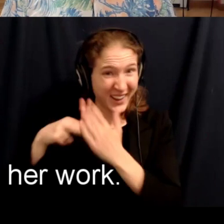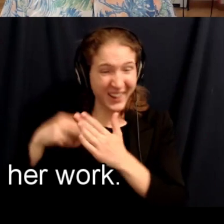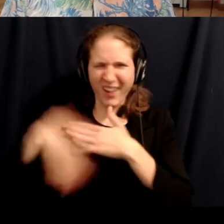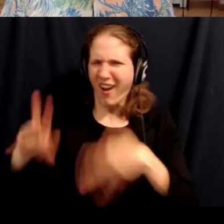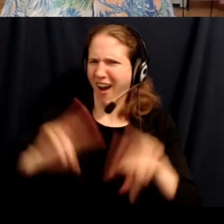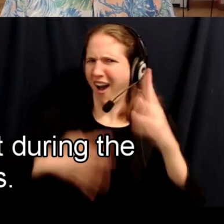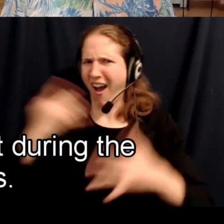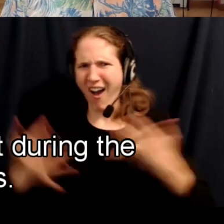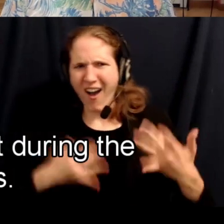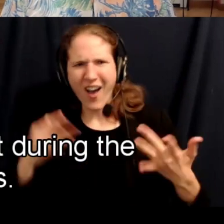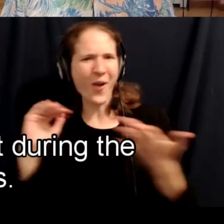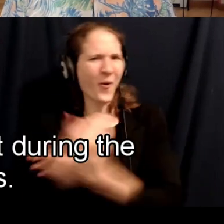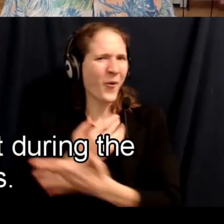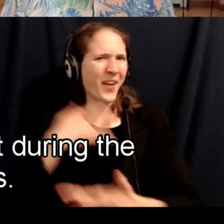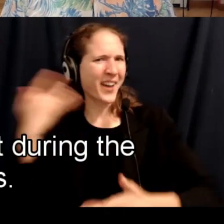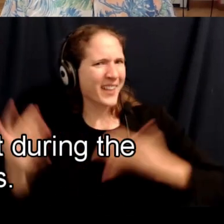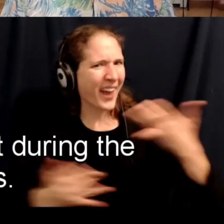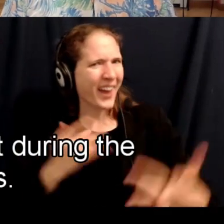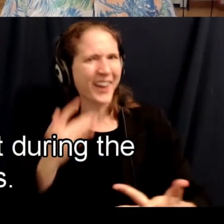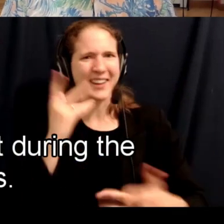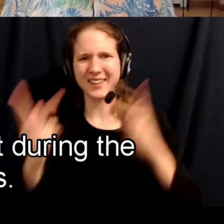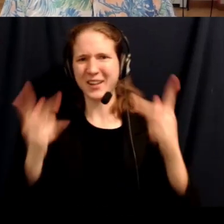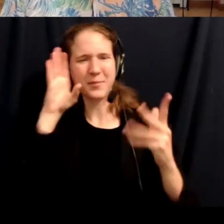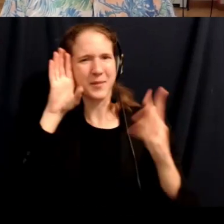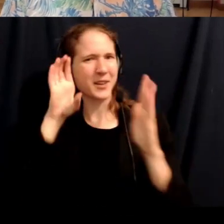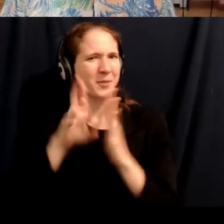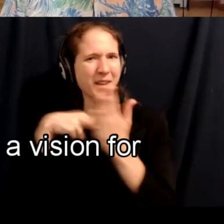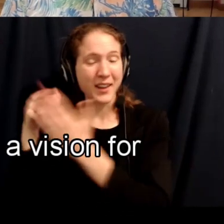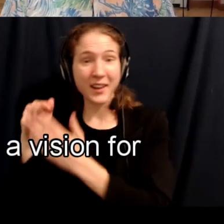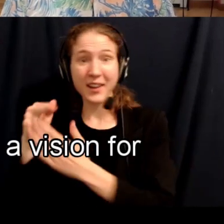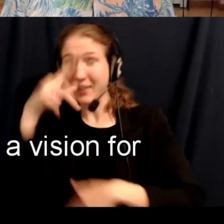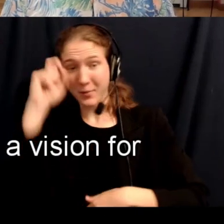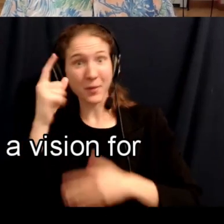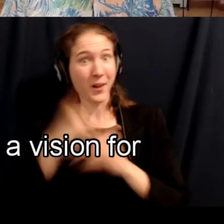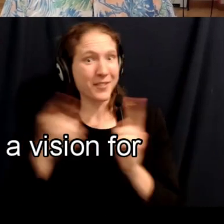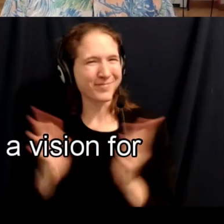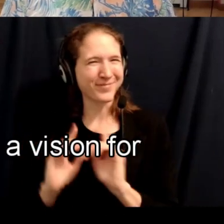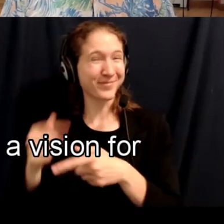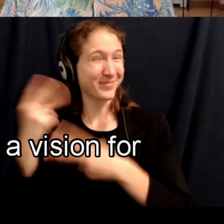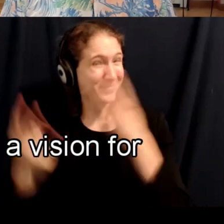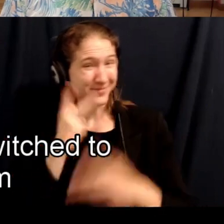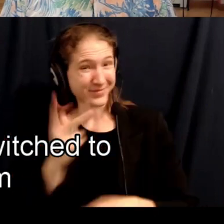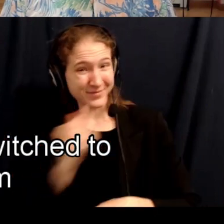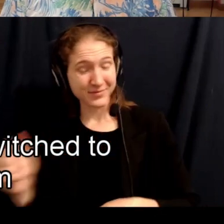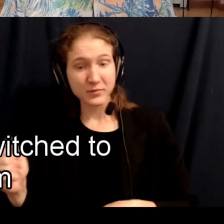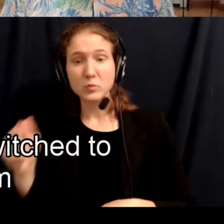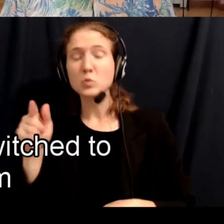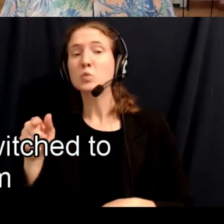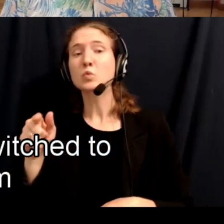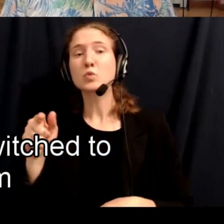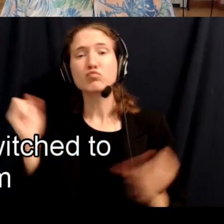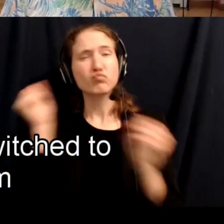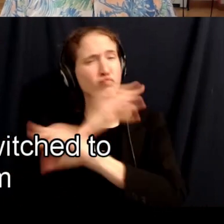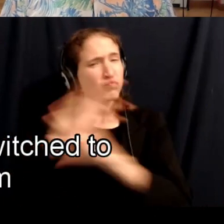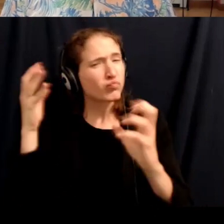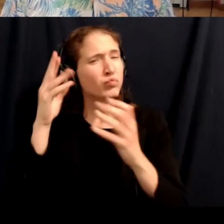in her work. Always a fun place to visit during the summer months. I understand that you had a vision for yourself as an artist and then